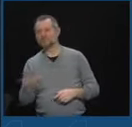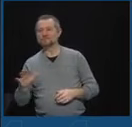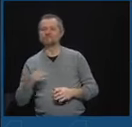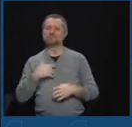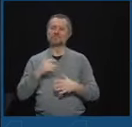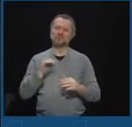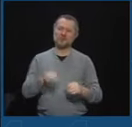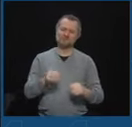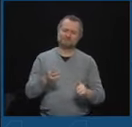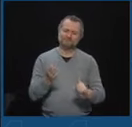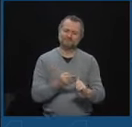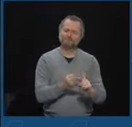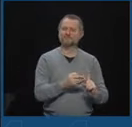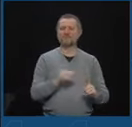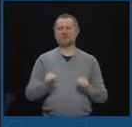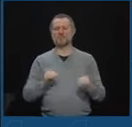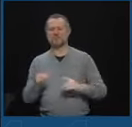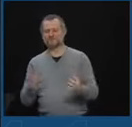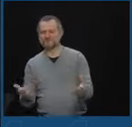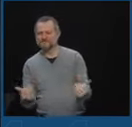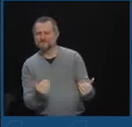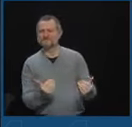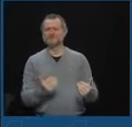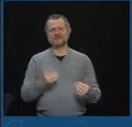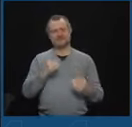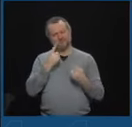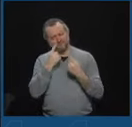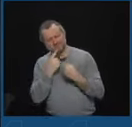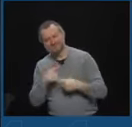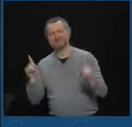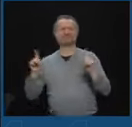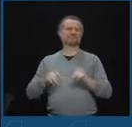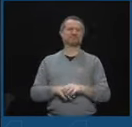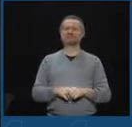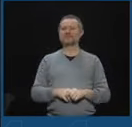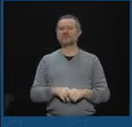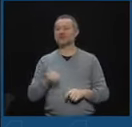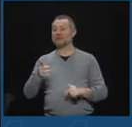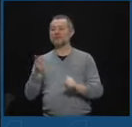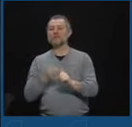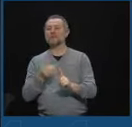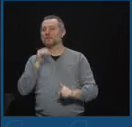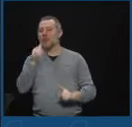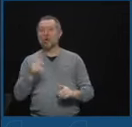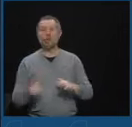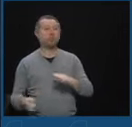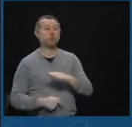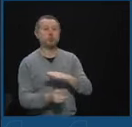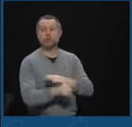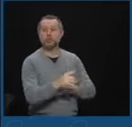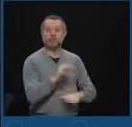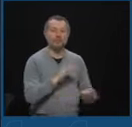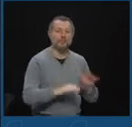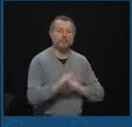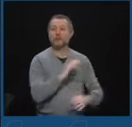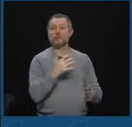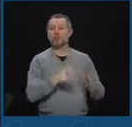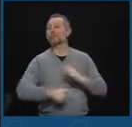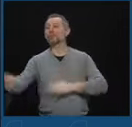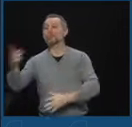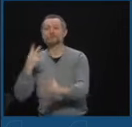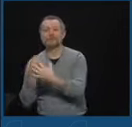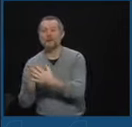of individuals who otherwise could end up continued on the streets, or in jail, in prison, or even worse,